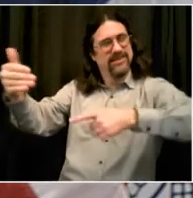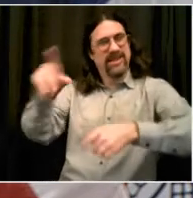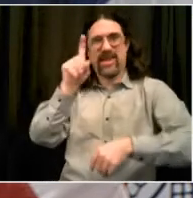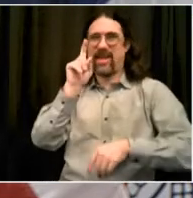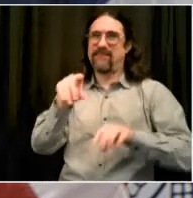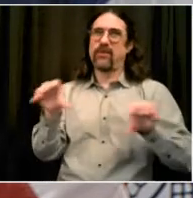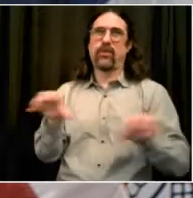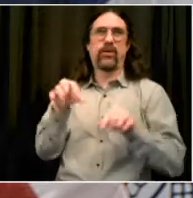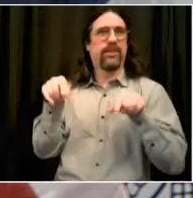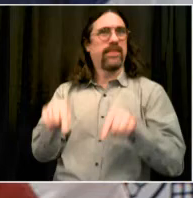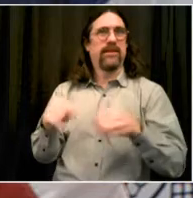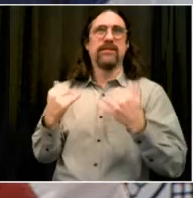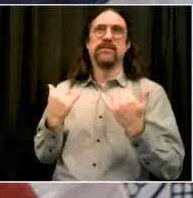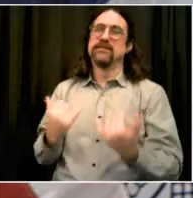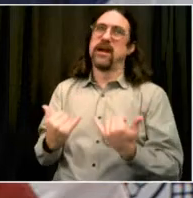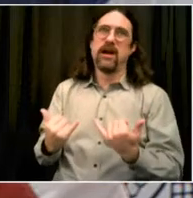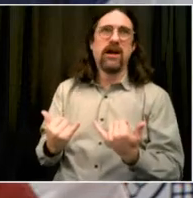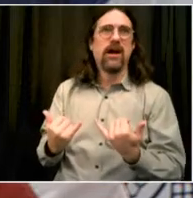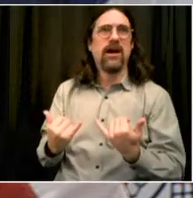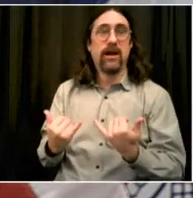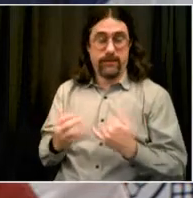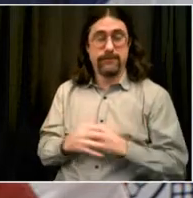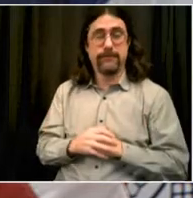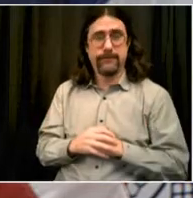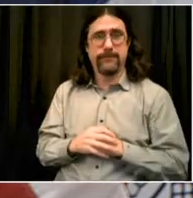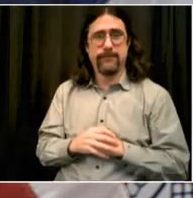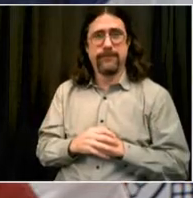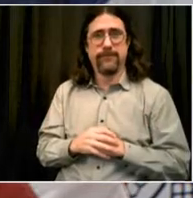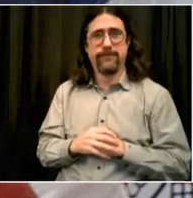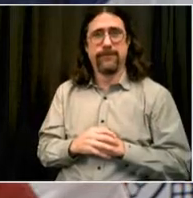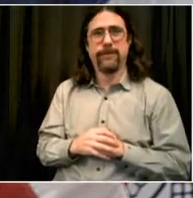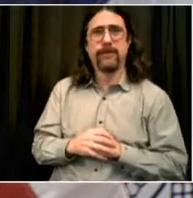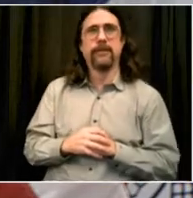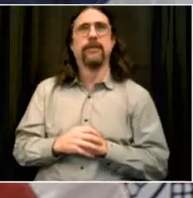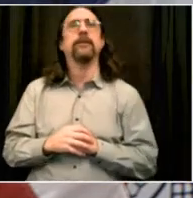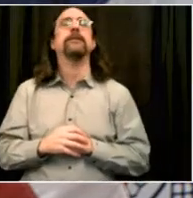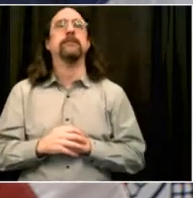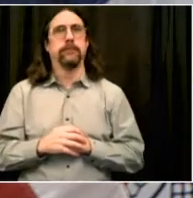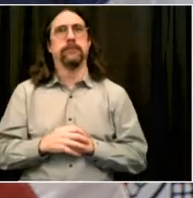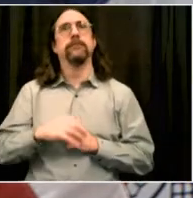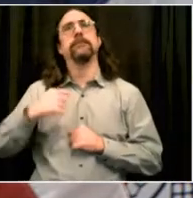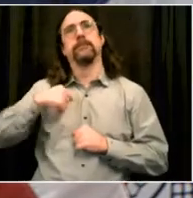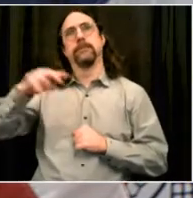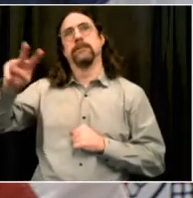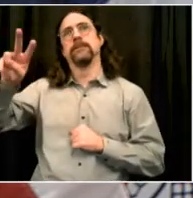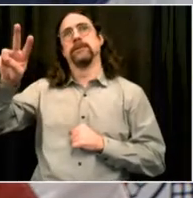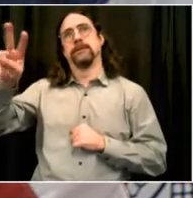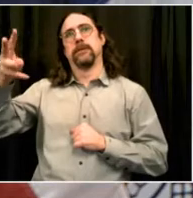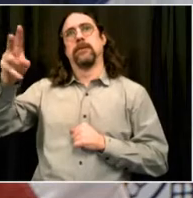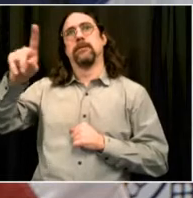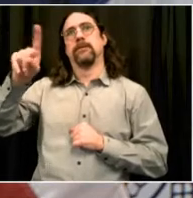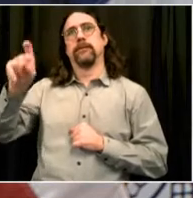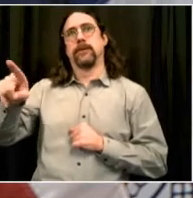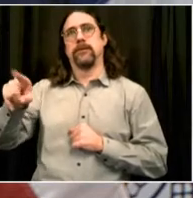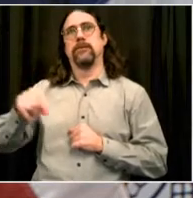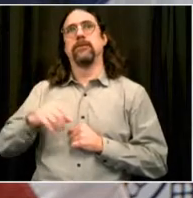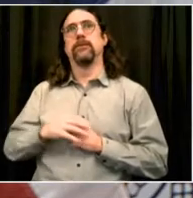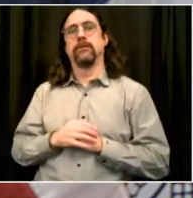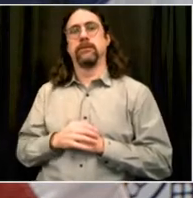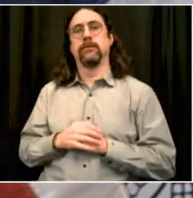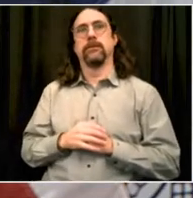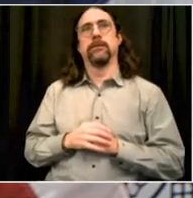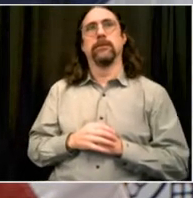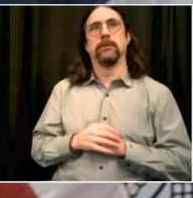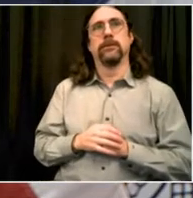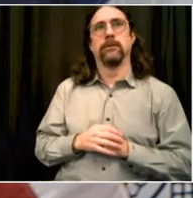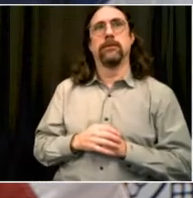bring to New York City? We'll keep the conversation private, but only say that I'm quite satisfied by the level of focus